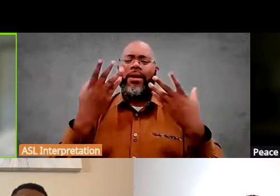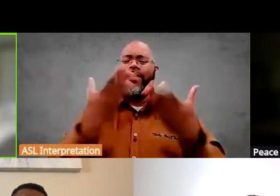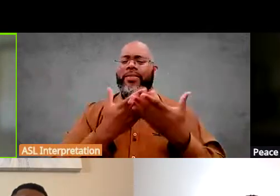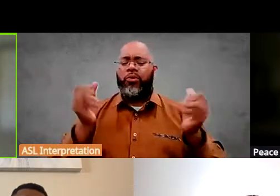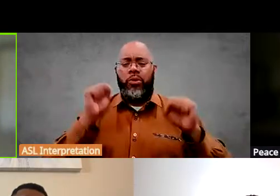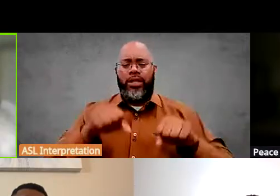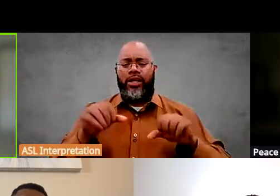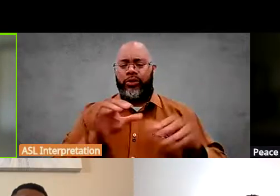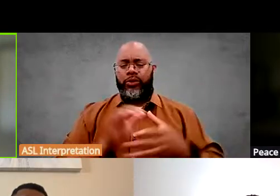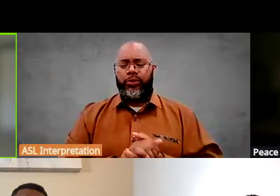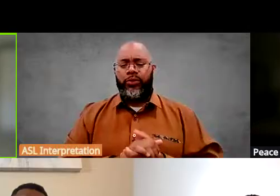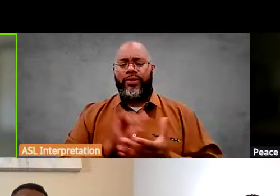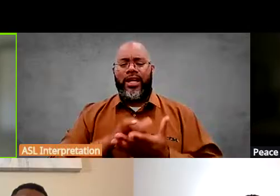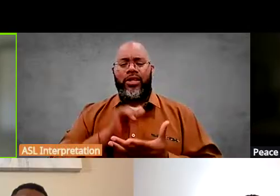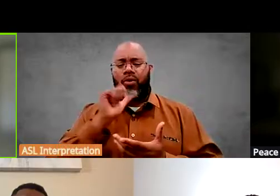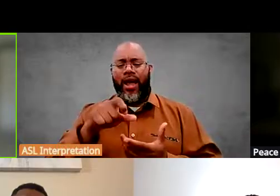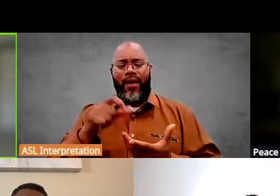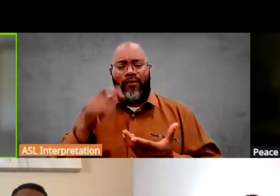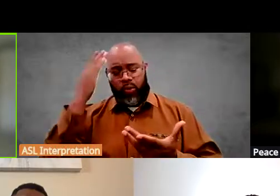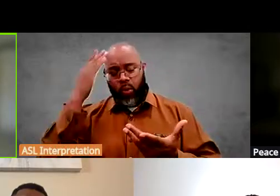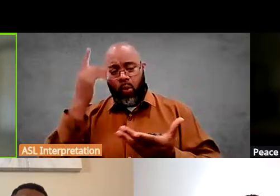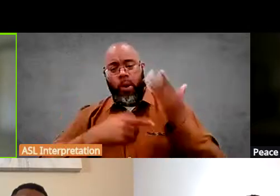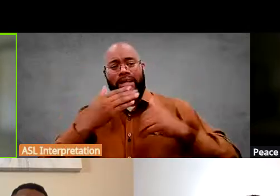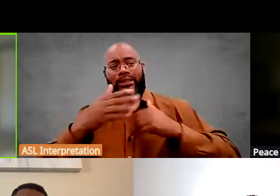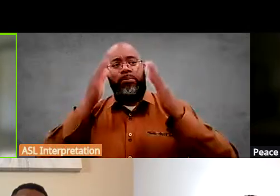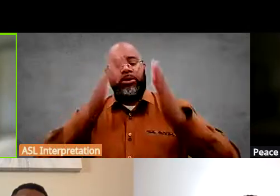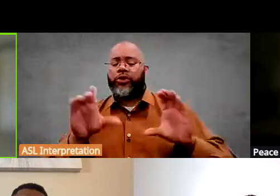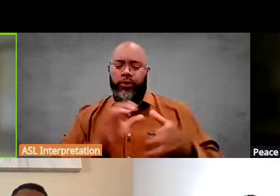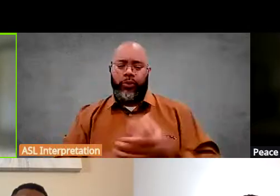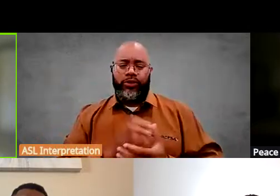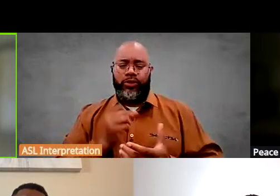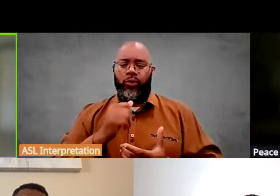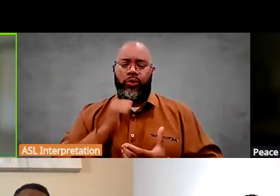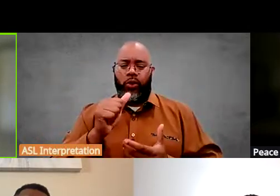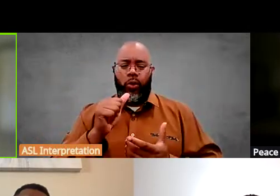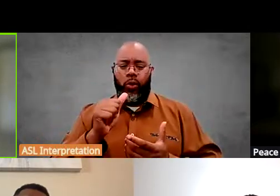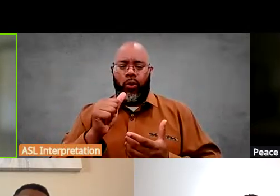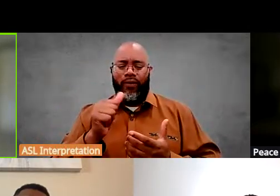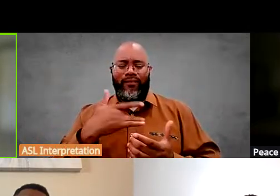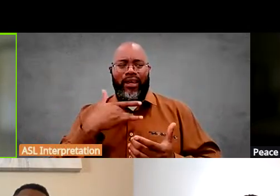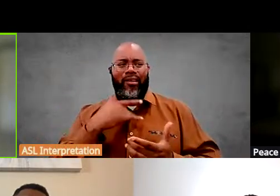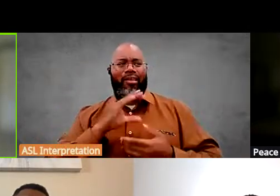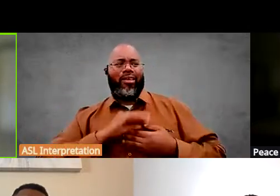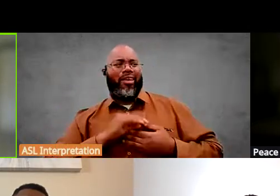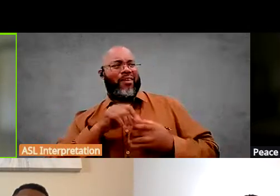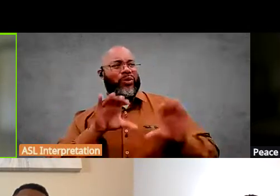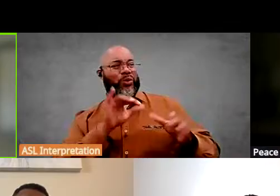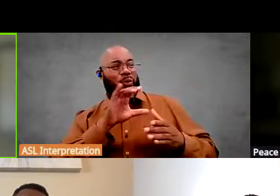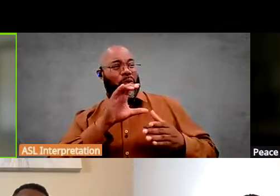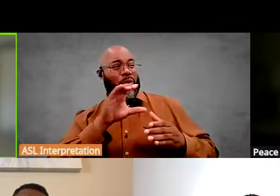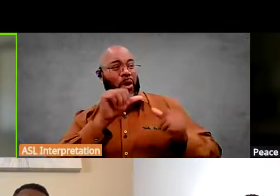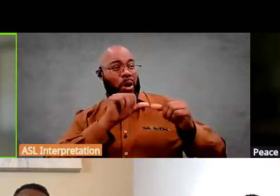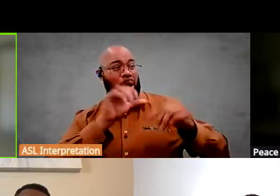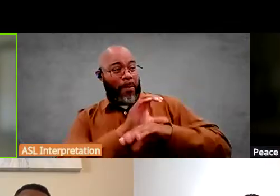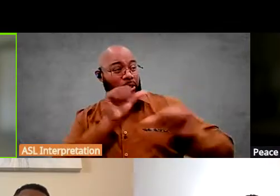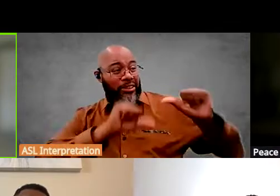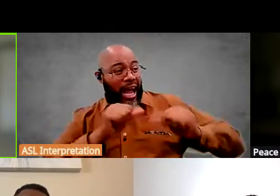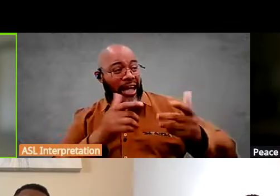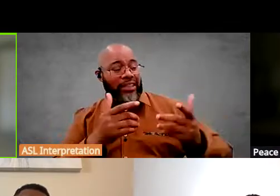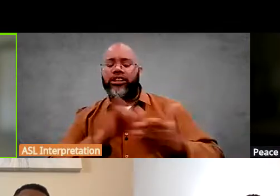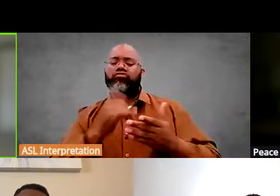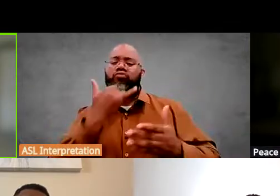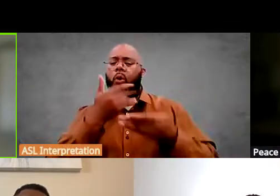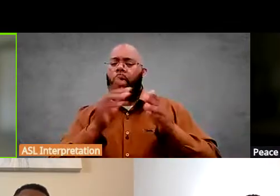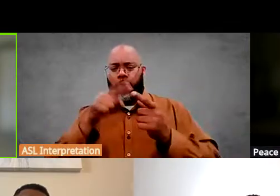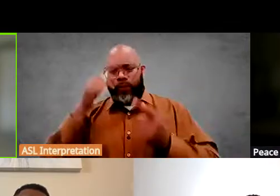do that you don't even have to know what the next person is doing. So do not be deterred by, oh, I have to do comp science. And that is the wrong way to think about